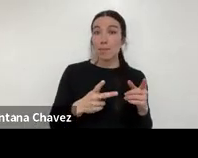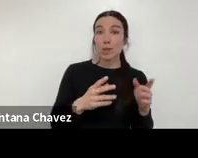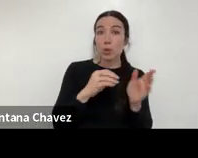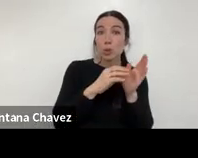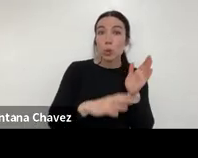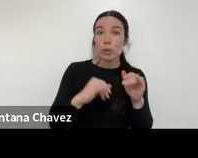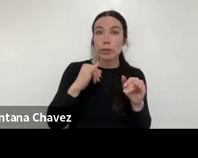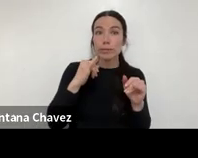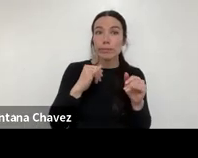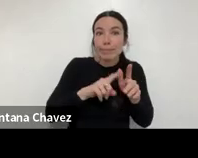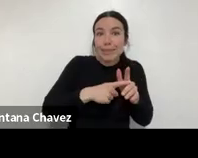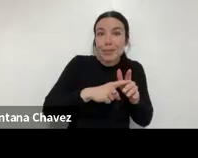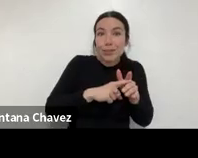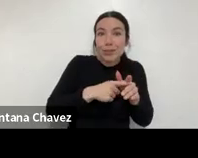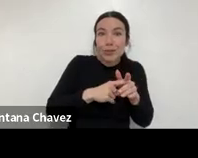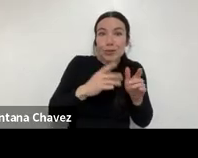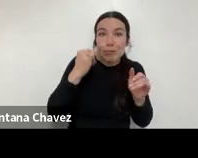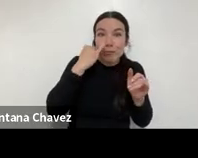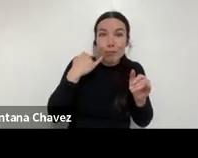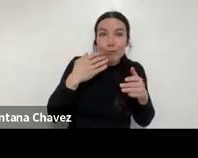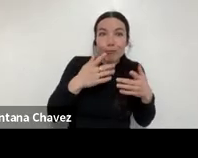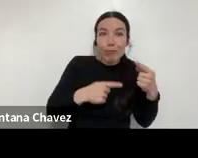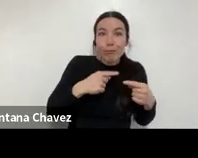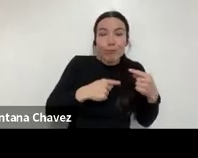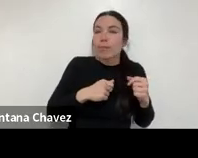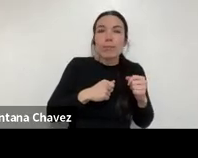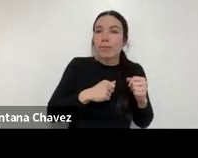their signing skills. However,